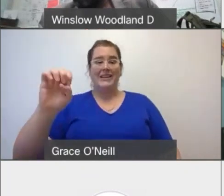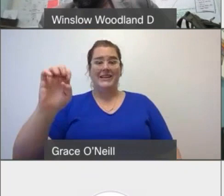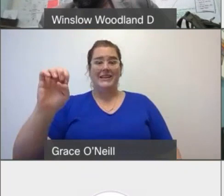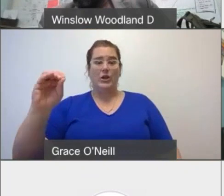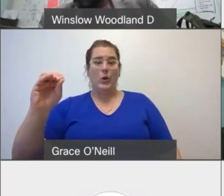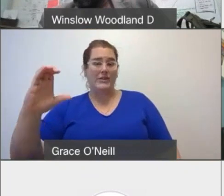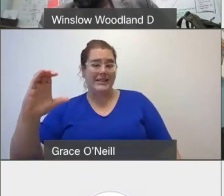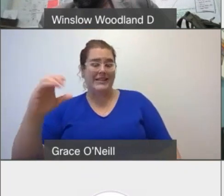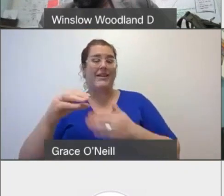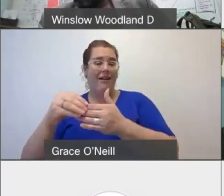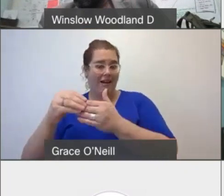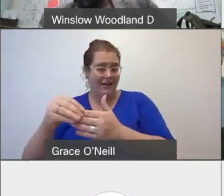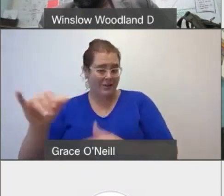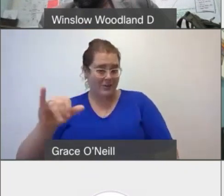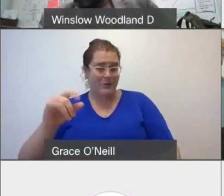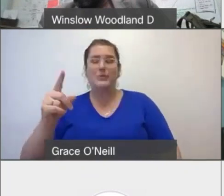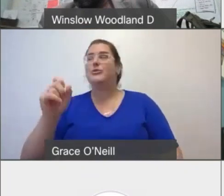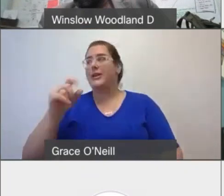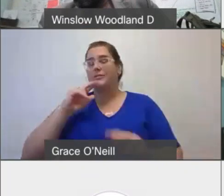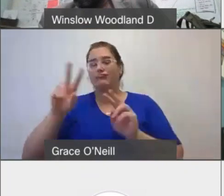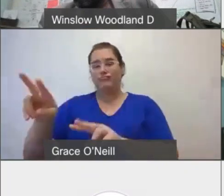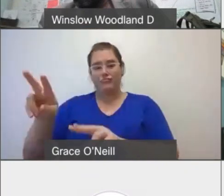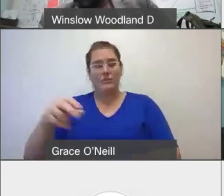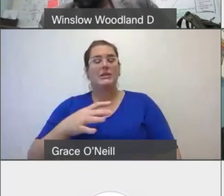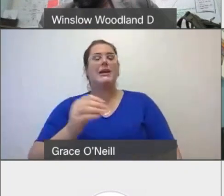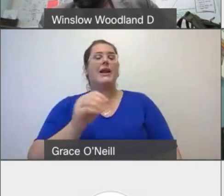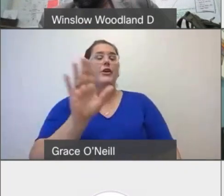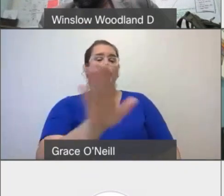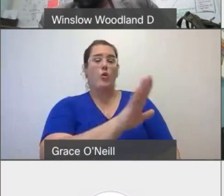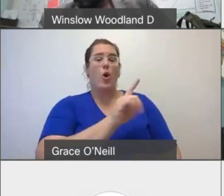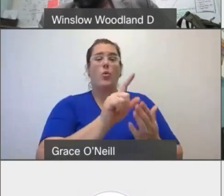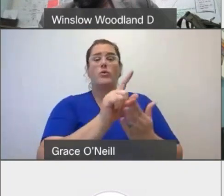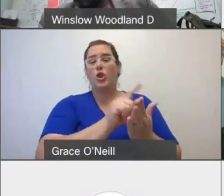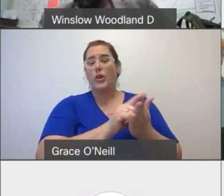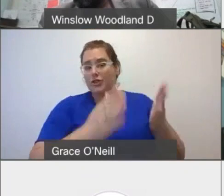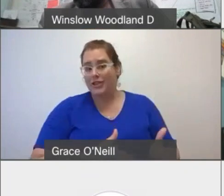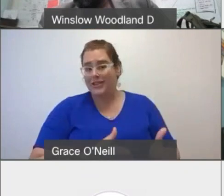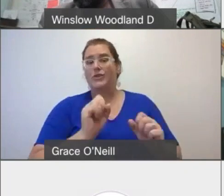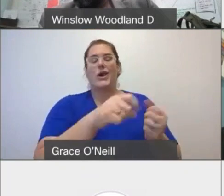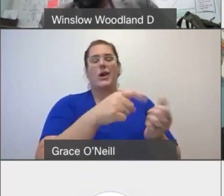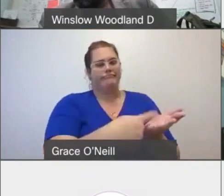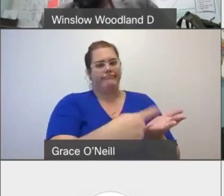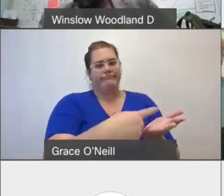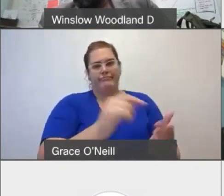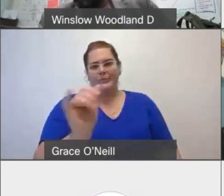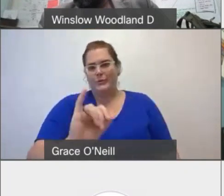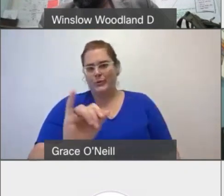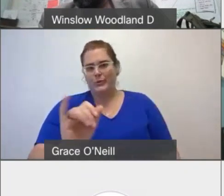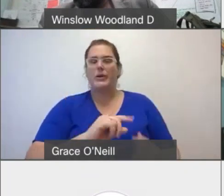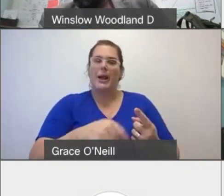there and people can refer to that. Could certainly check with your own legal counsel about